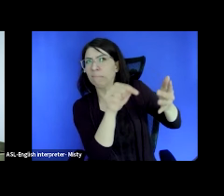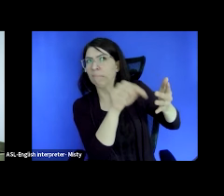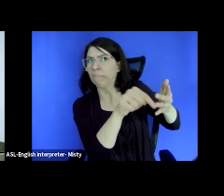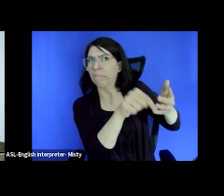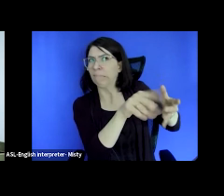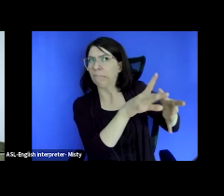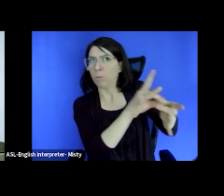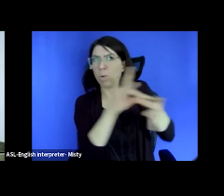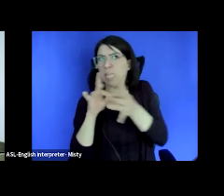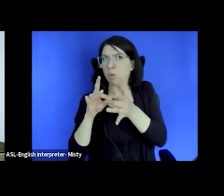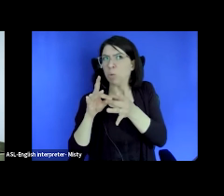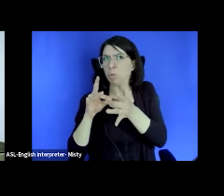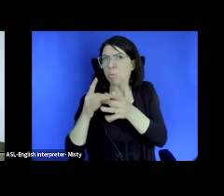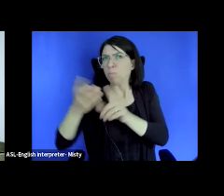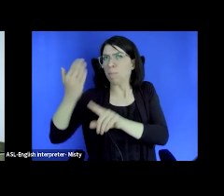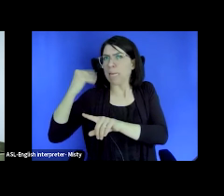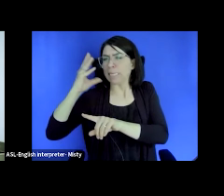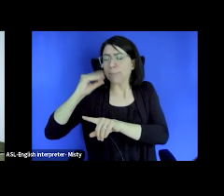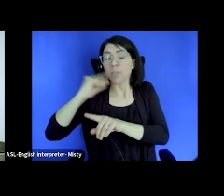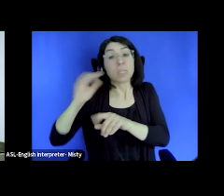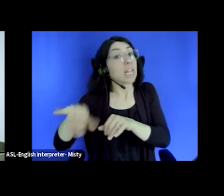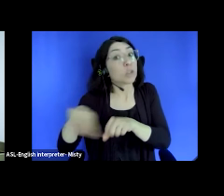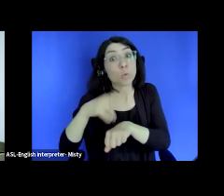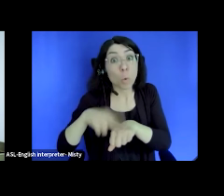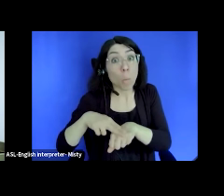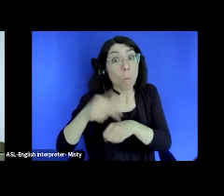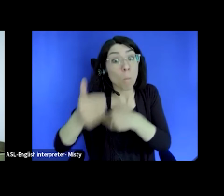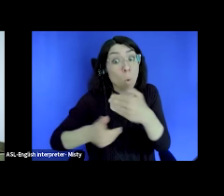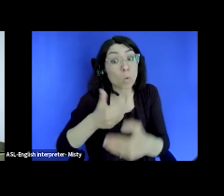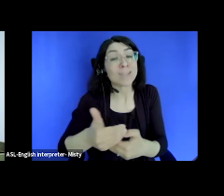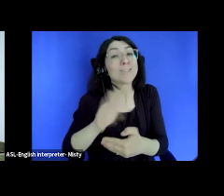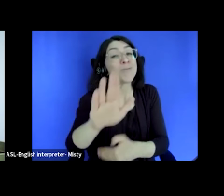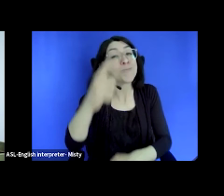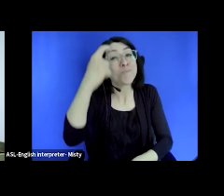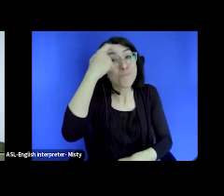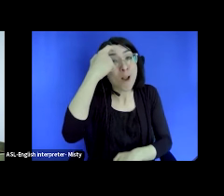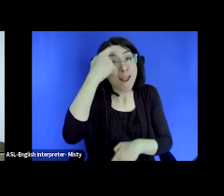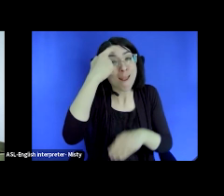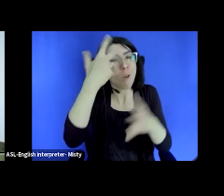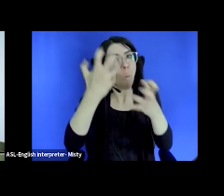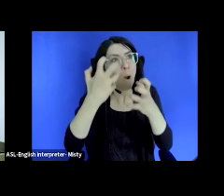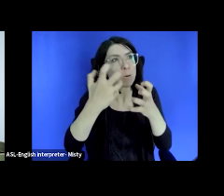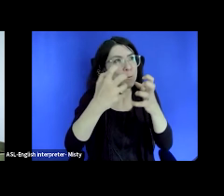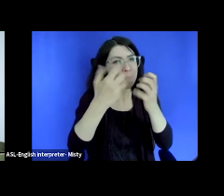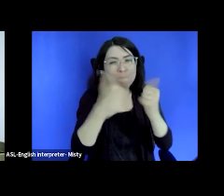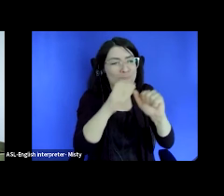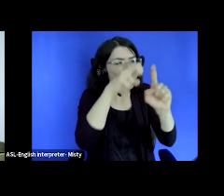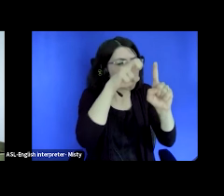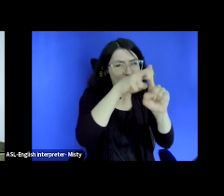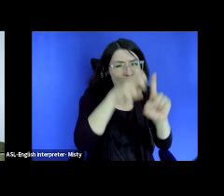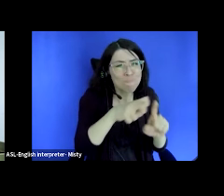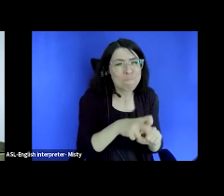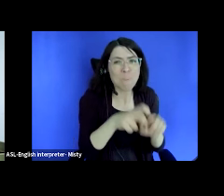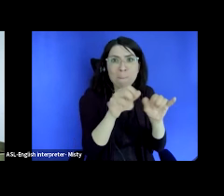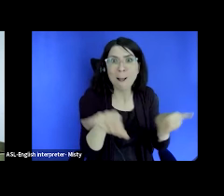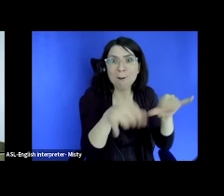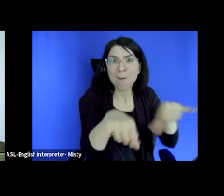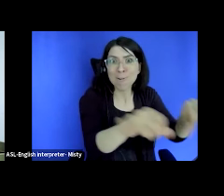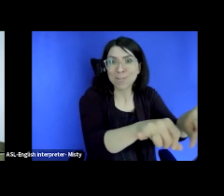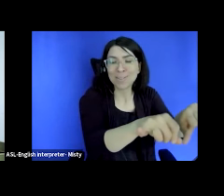in the past. And this is normal for our brains to do. Our brains want to create similarities to judge certain situations. But I want